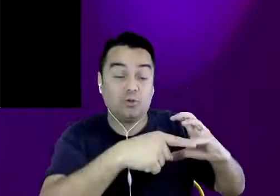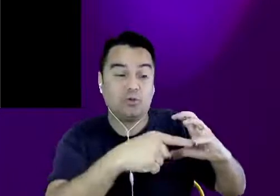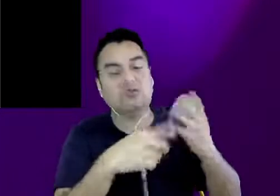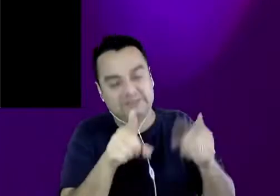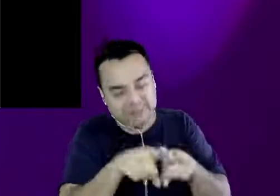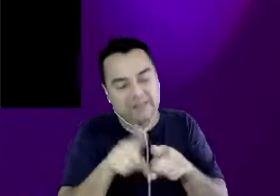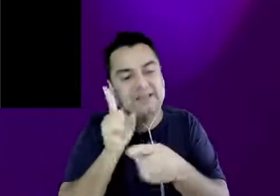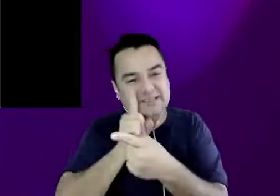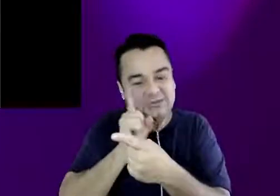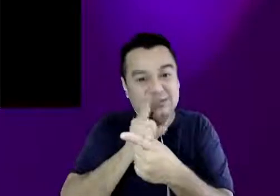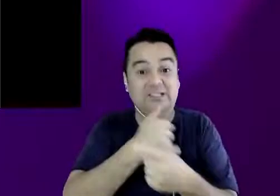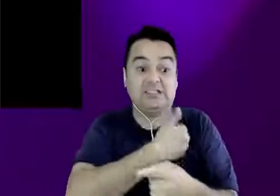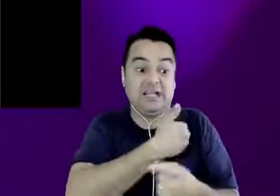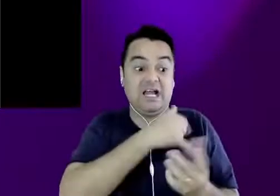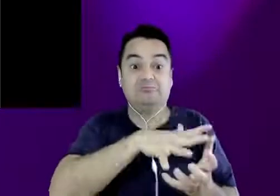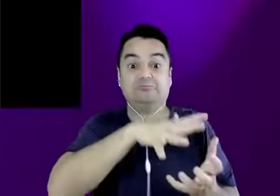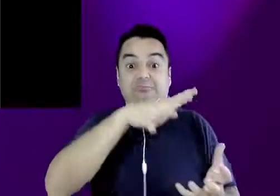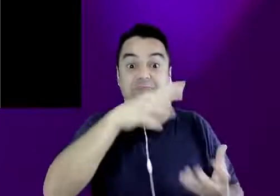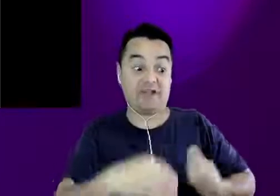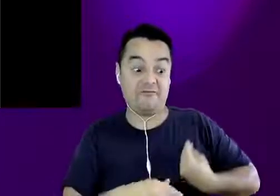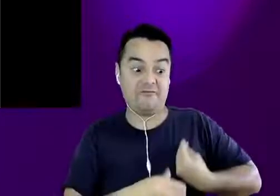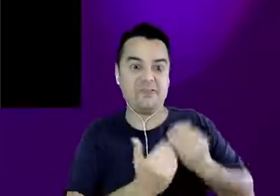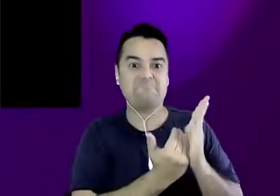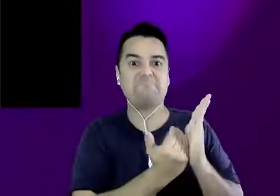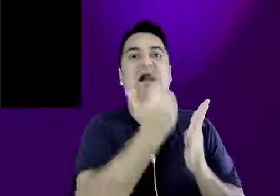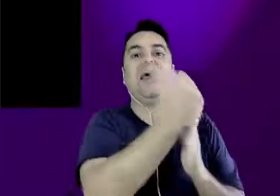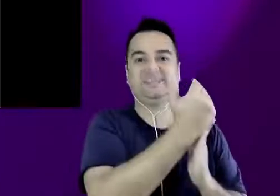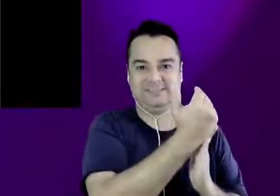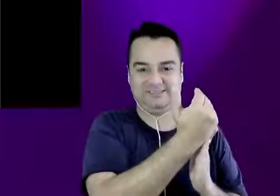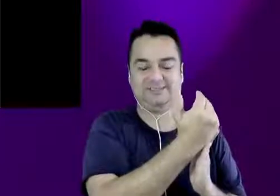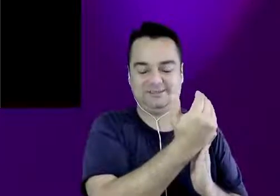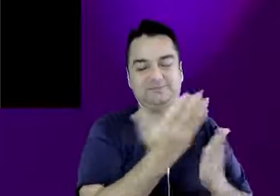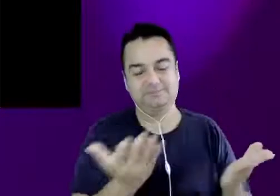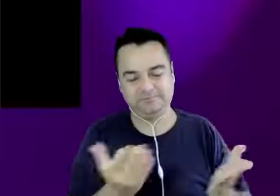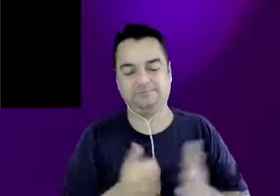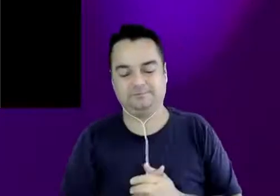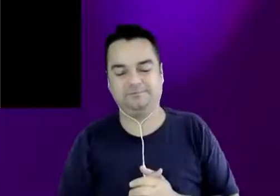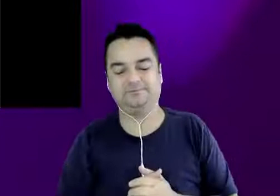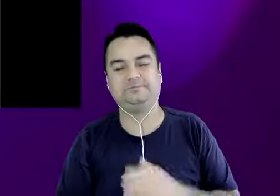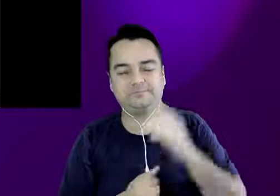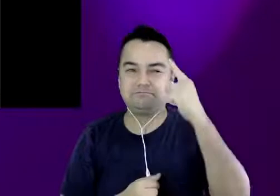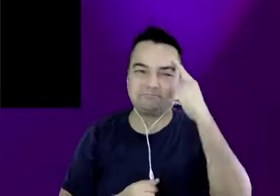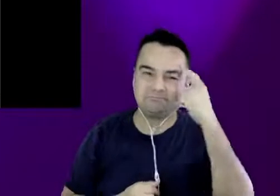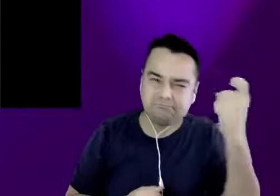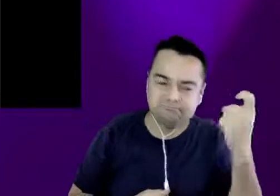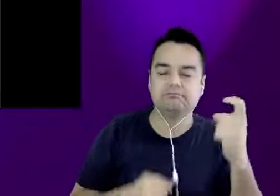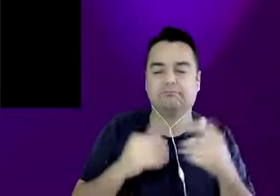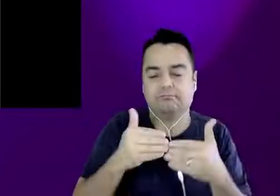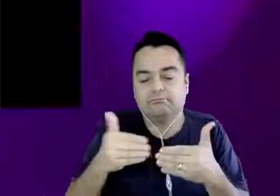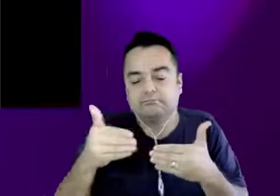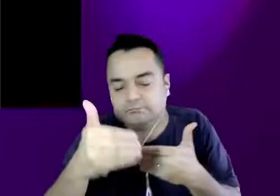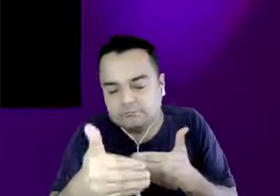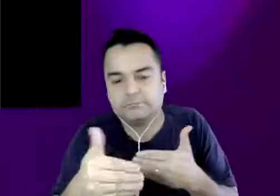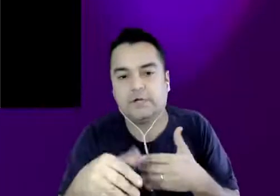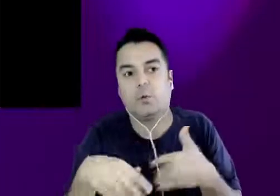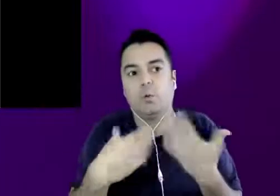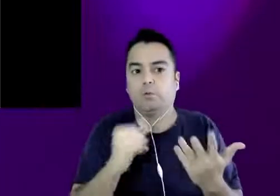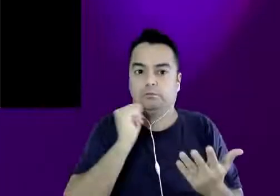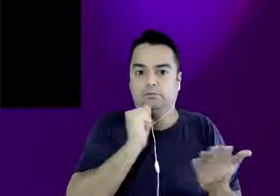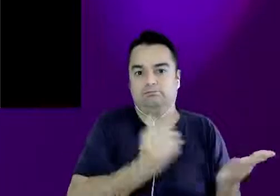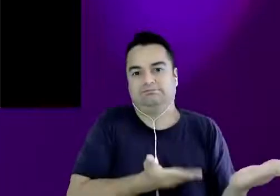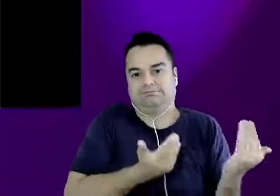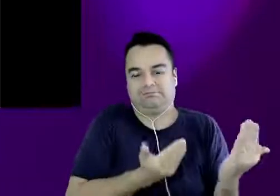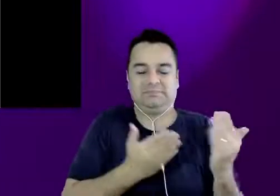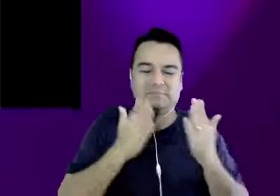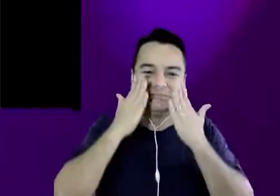trying to postpone or rejuvenate or postpone menopause is, why we don't take a piece of ovarian tissue when a